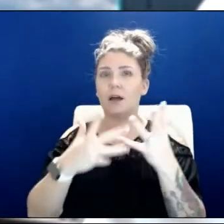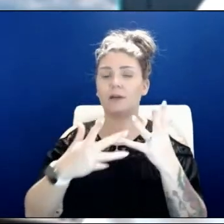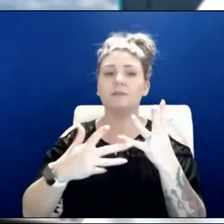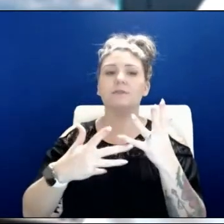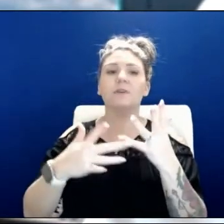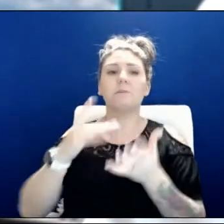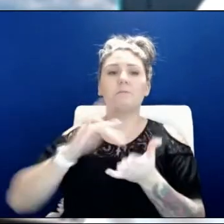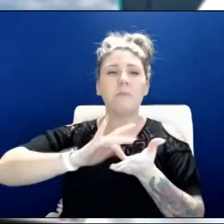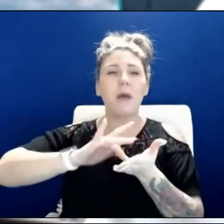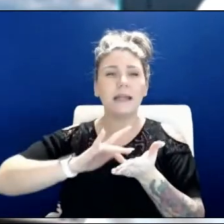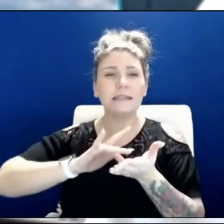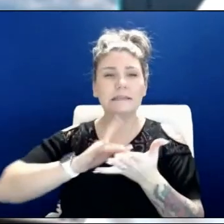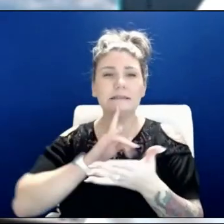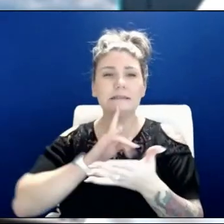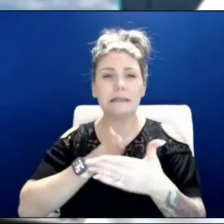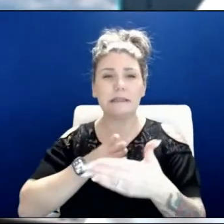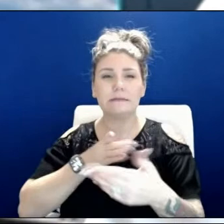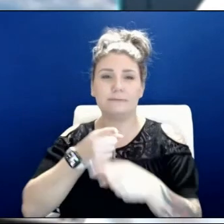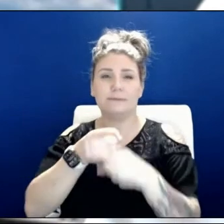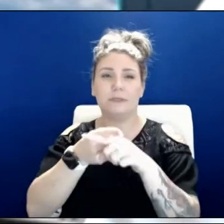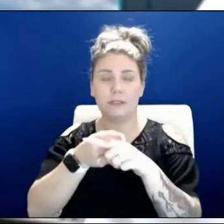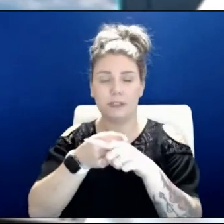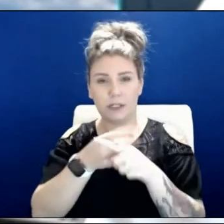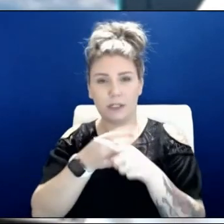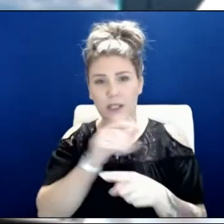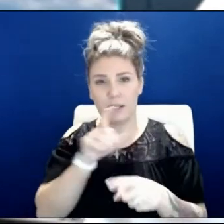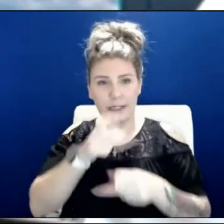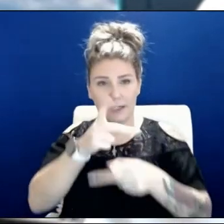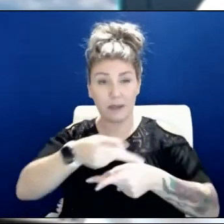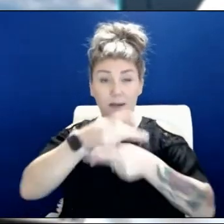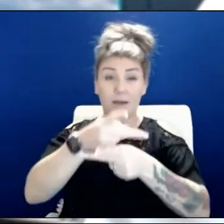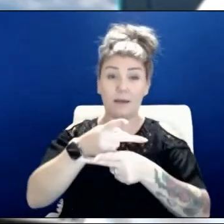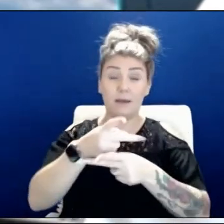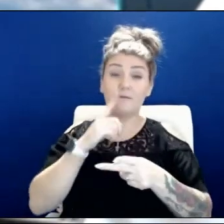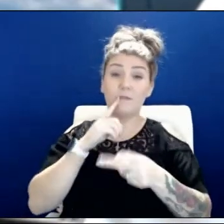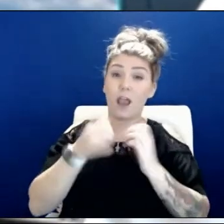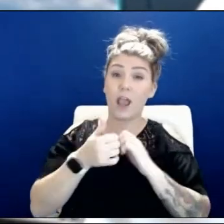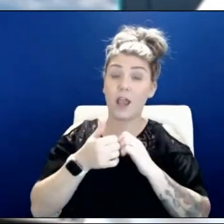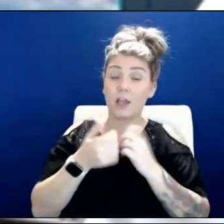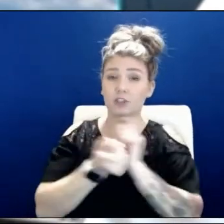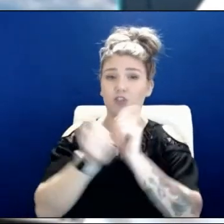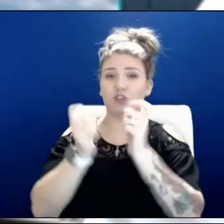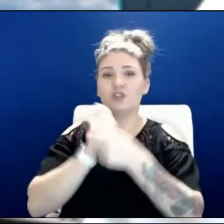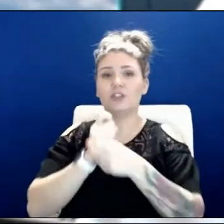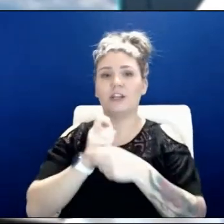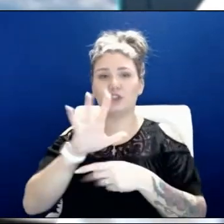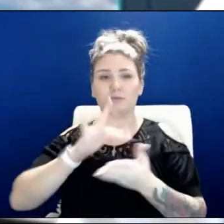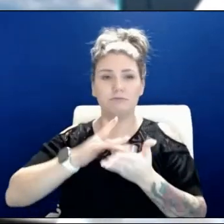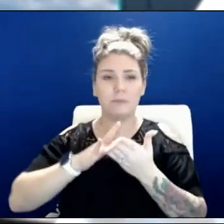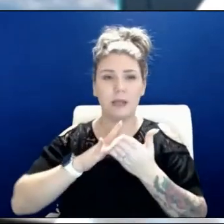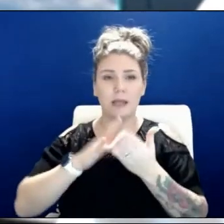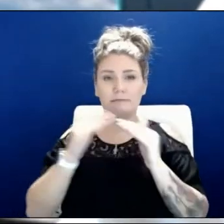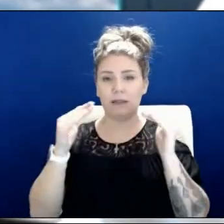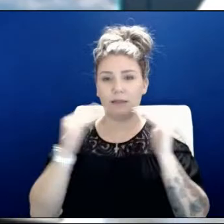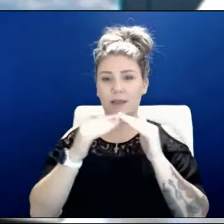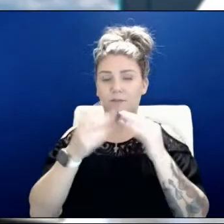that you really have to be cautious for, because of the way it can change drug levels either up or down depending on what you're